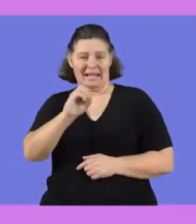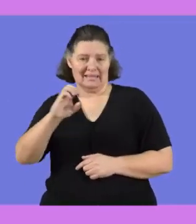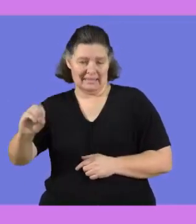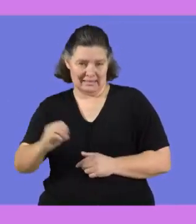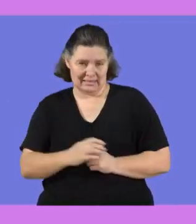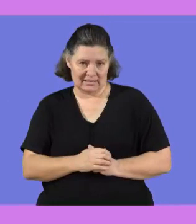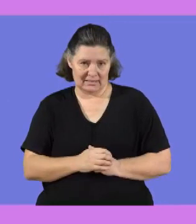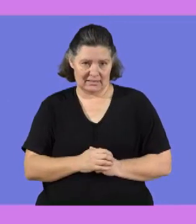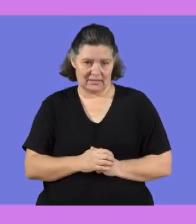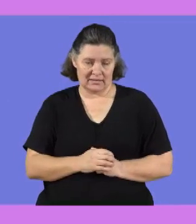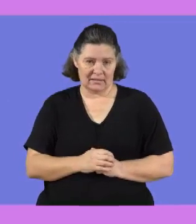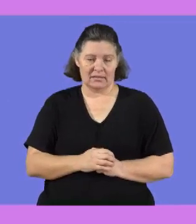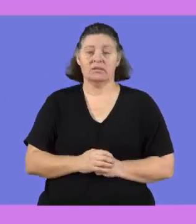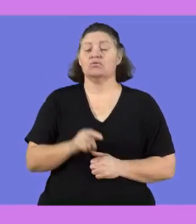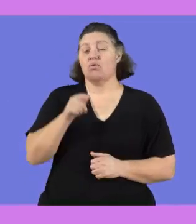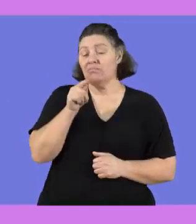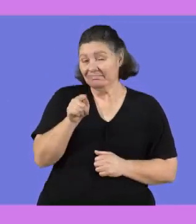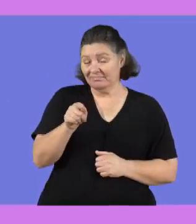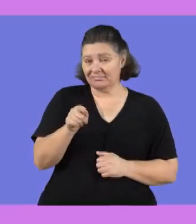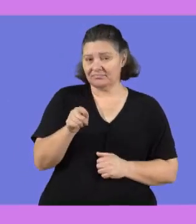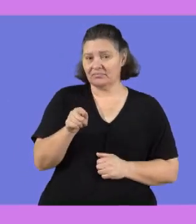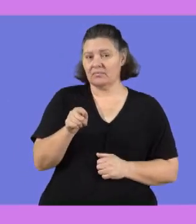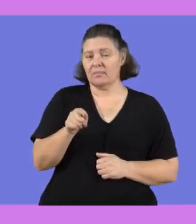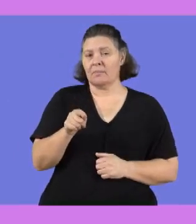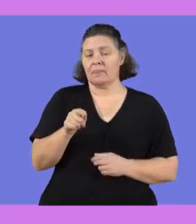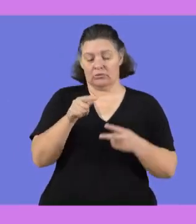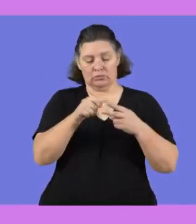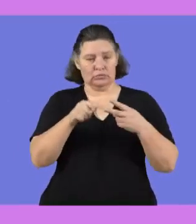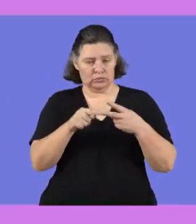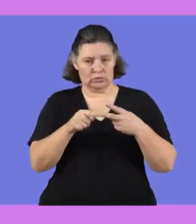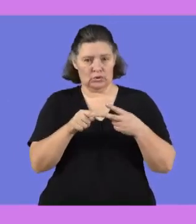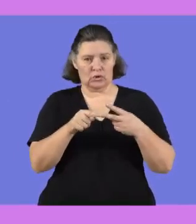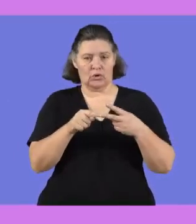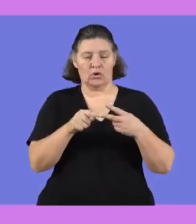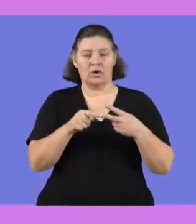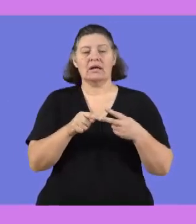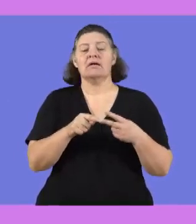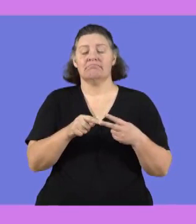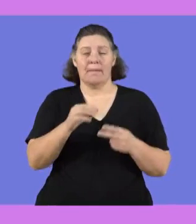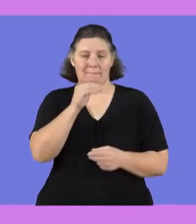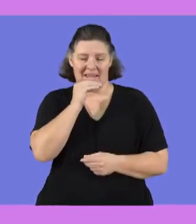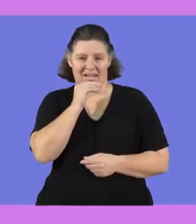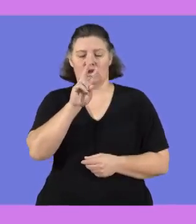of 100. So this is to say these two are equivalent to